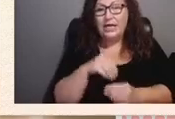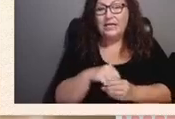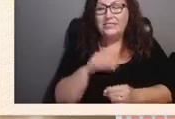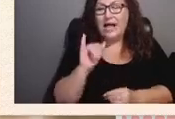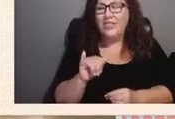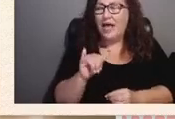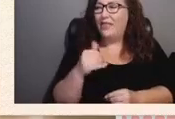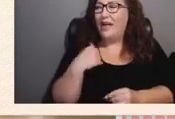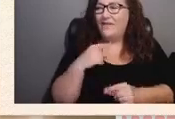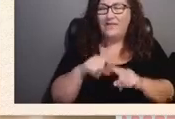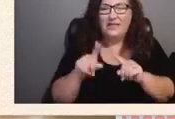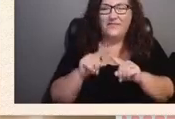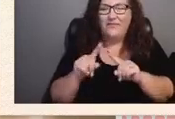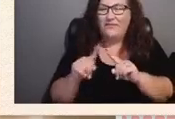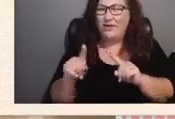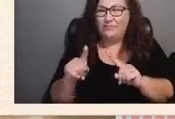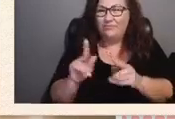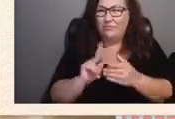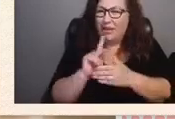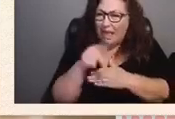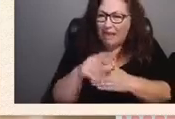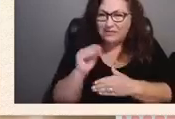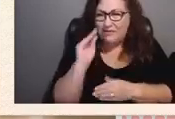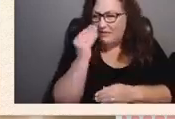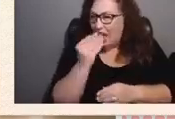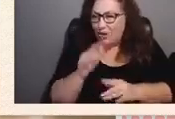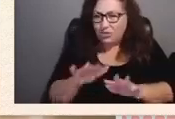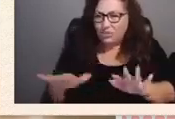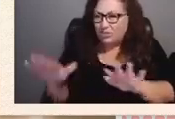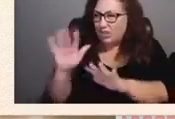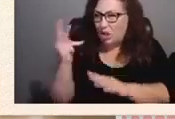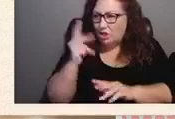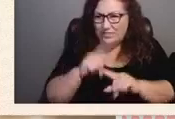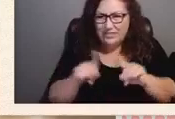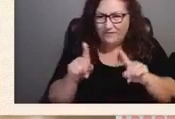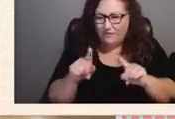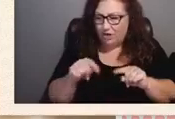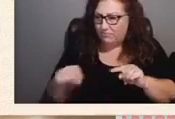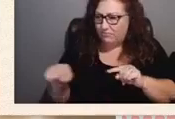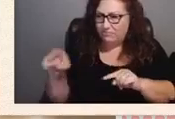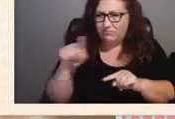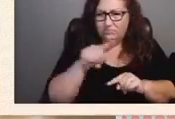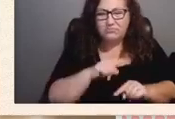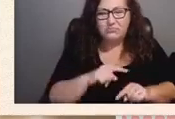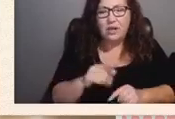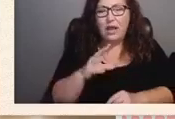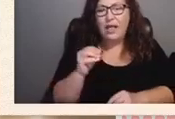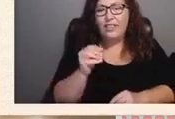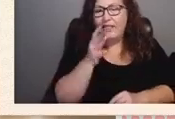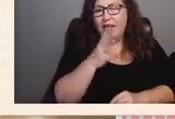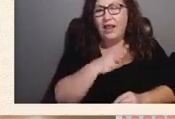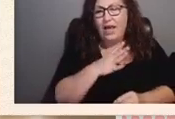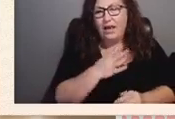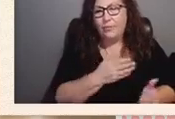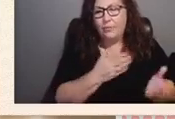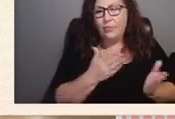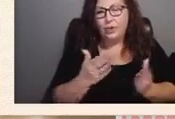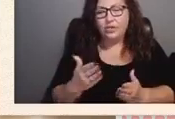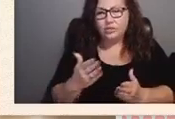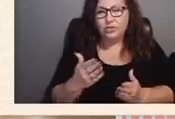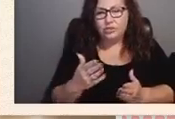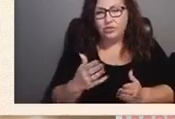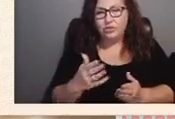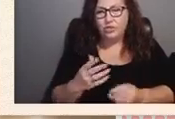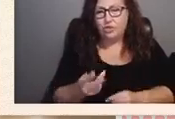kinds of crazy plants and flowers that all look different. And the lady brings her to 2 flower